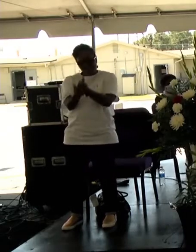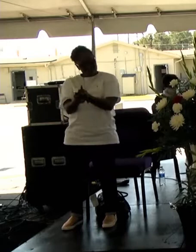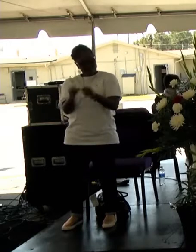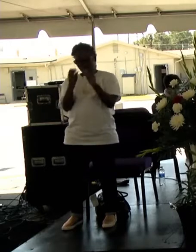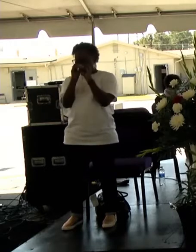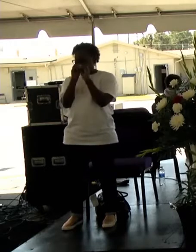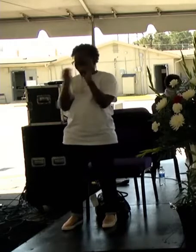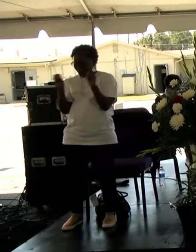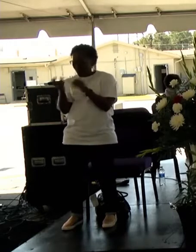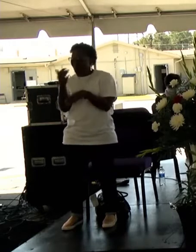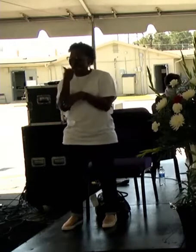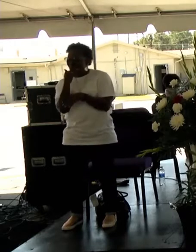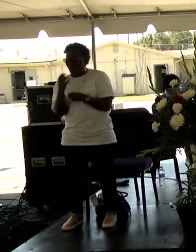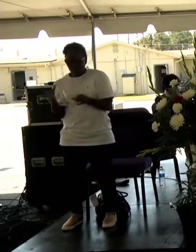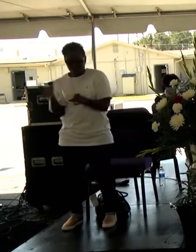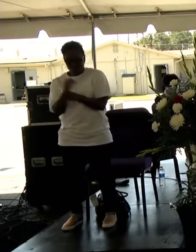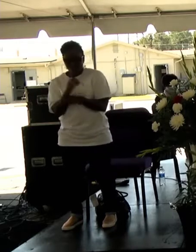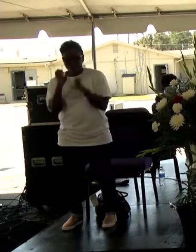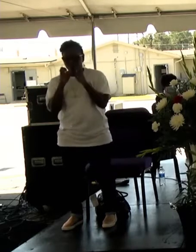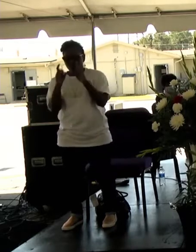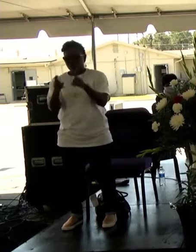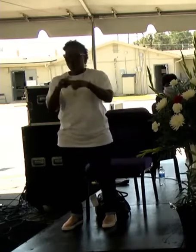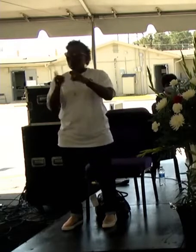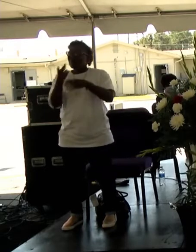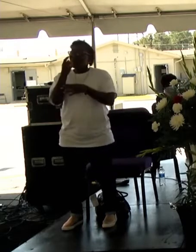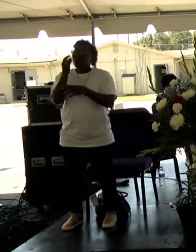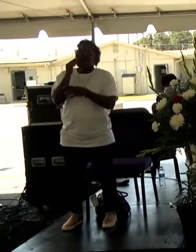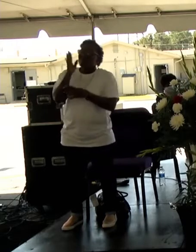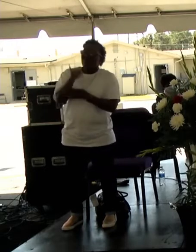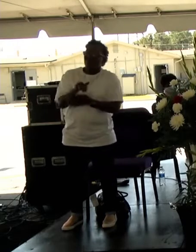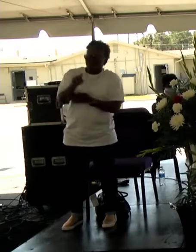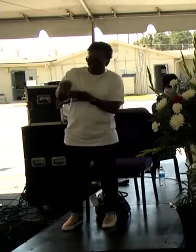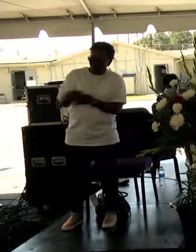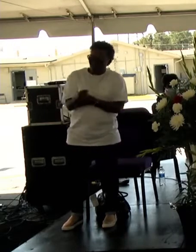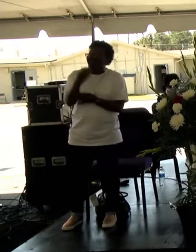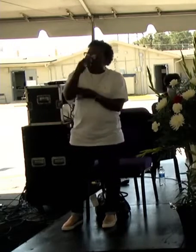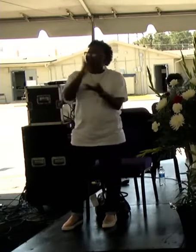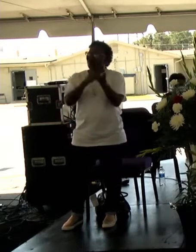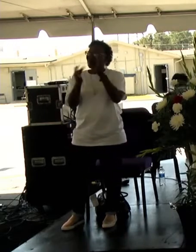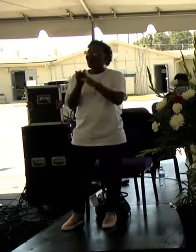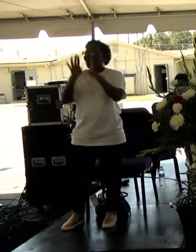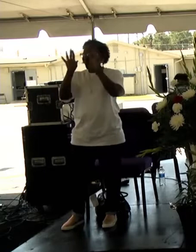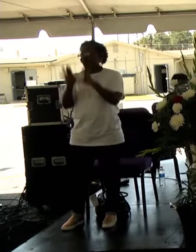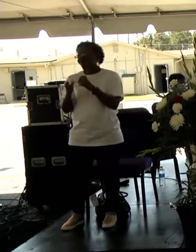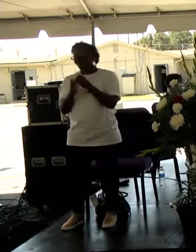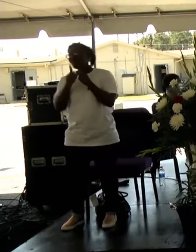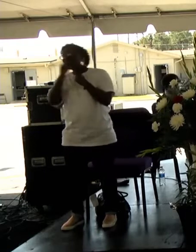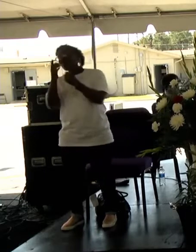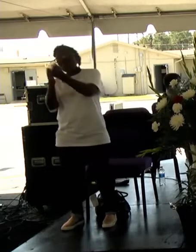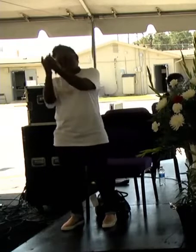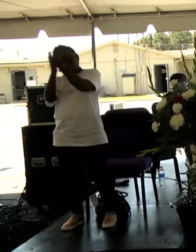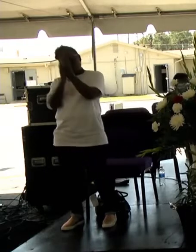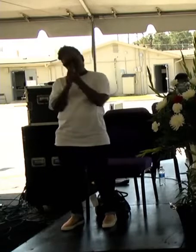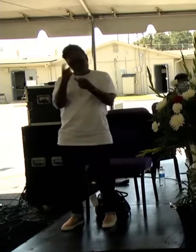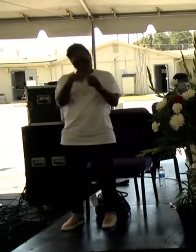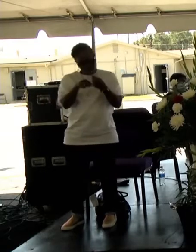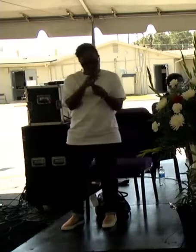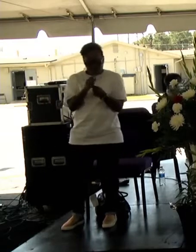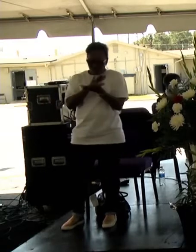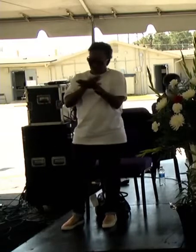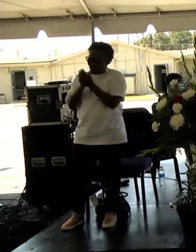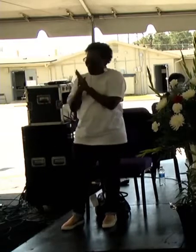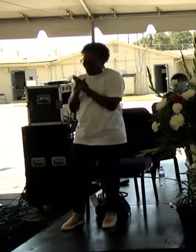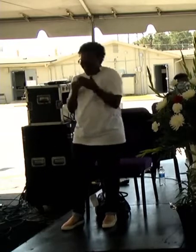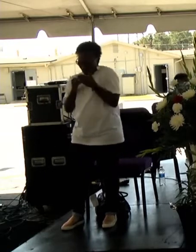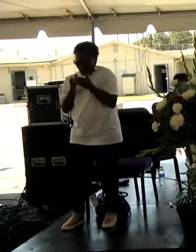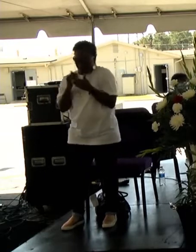your education, but how many know can't nobody do me like Jesus? Can't nobody, when you become intimate with God without inconsistency, I